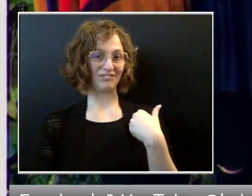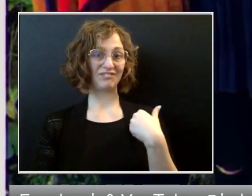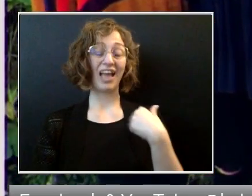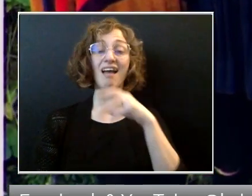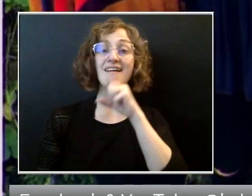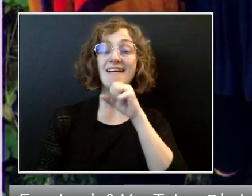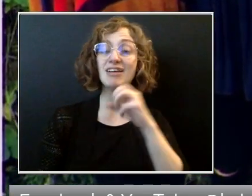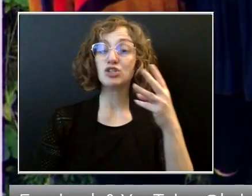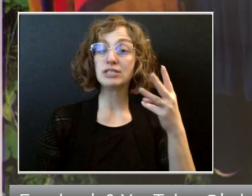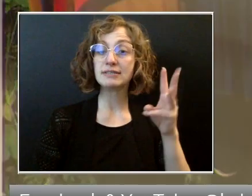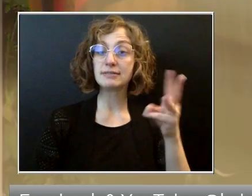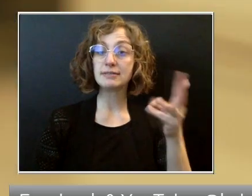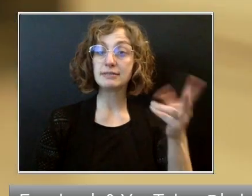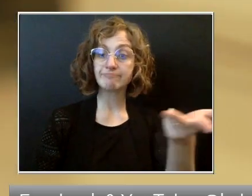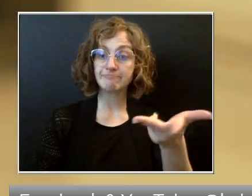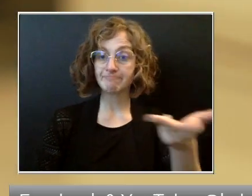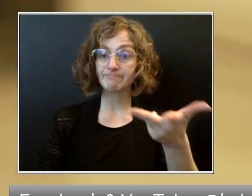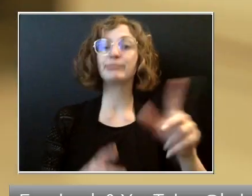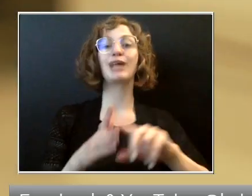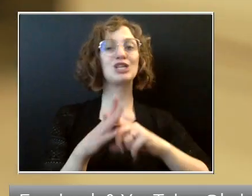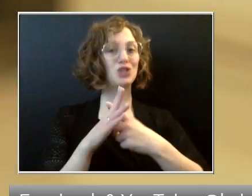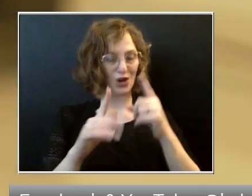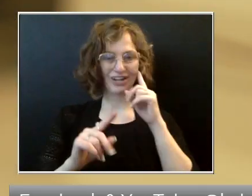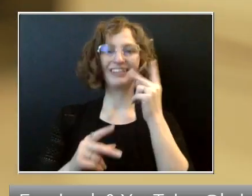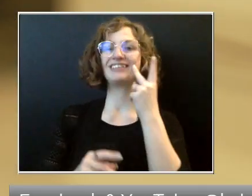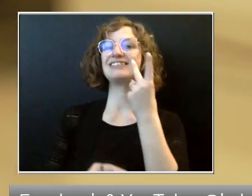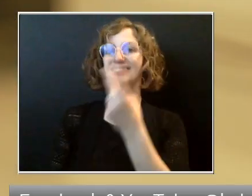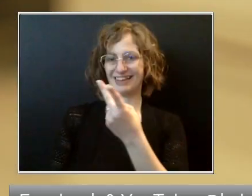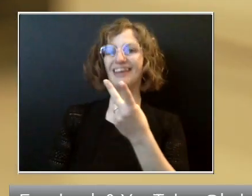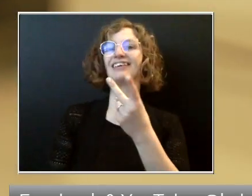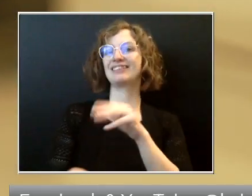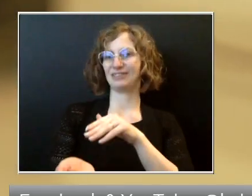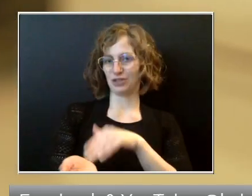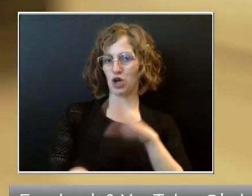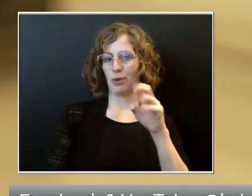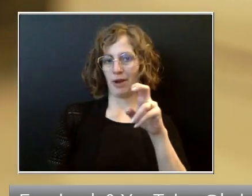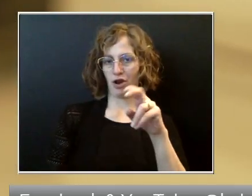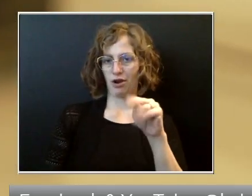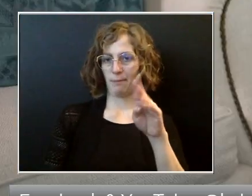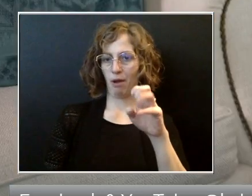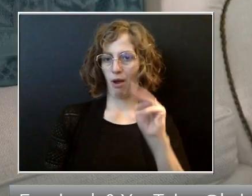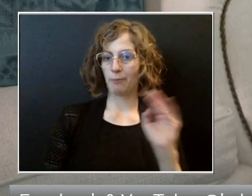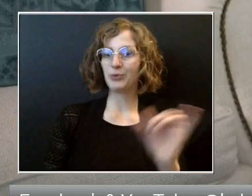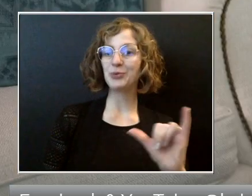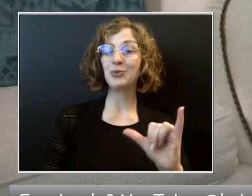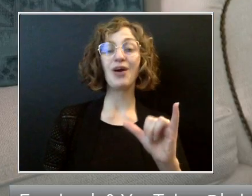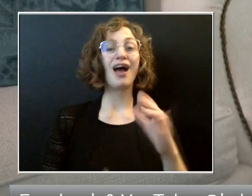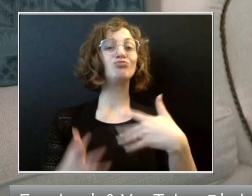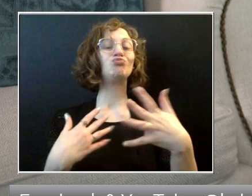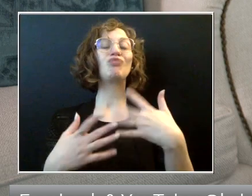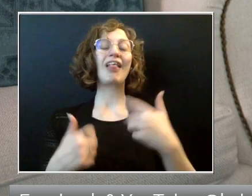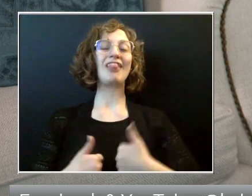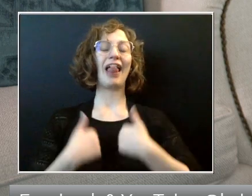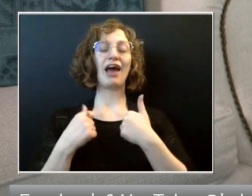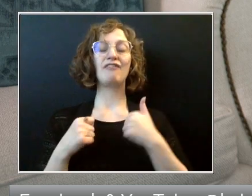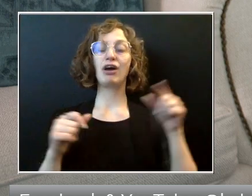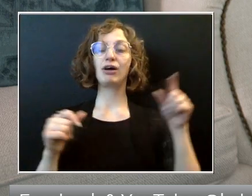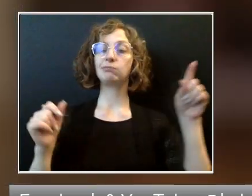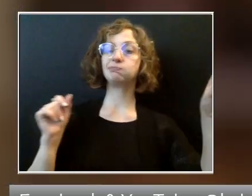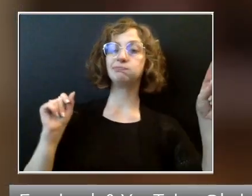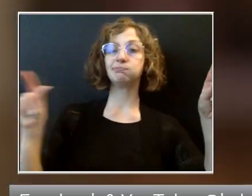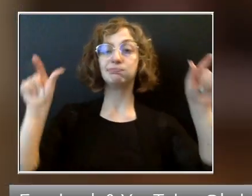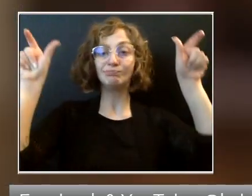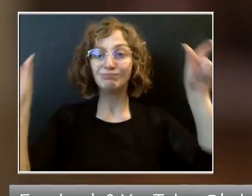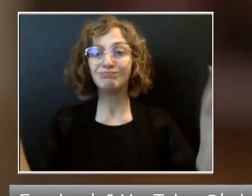Barenbaum, and despite living on opposite coasts, they remain under his care. Marque Ann wouldn't have it any other